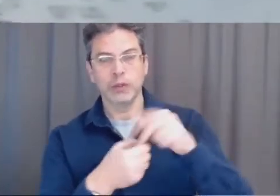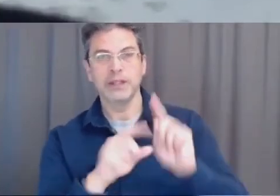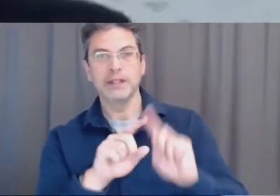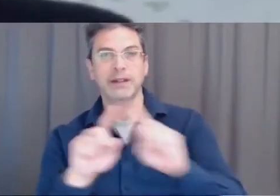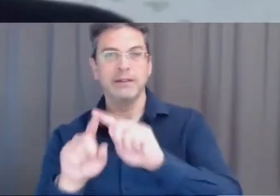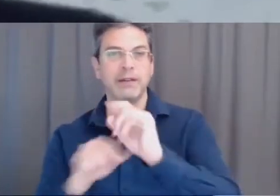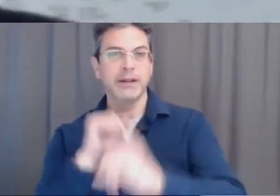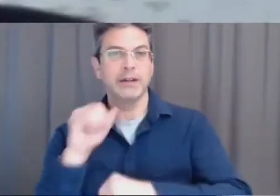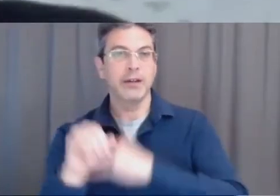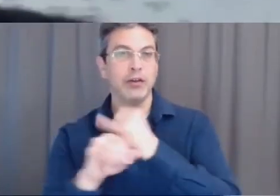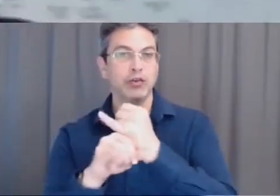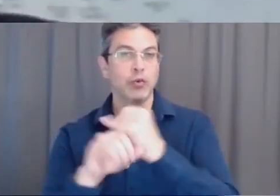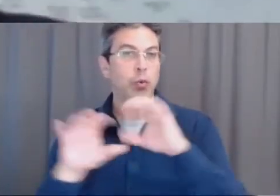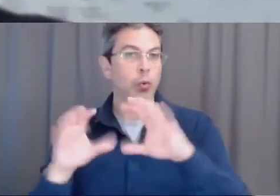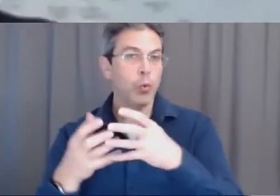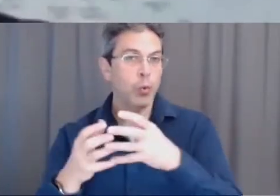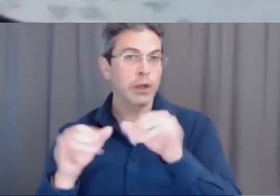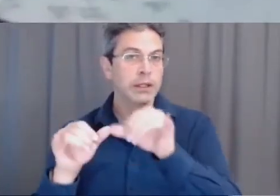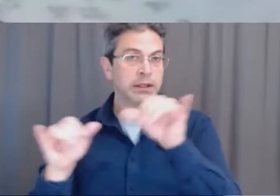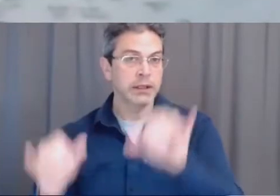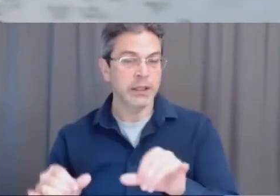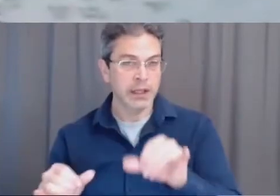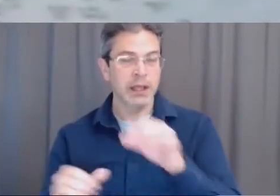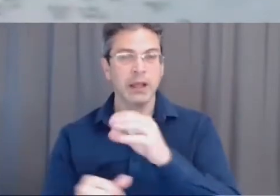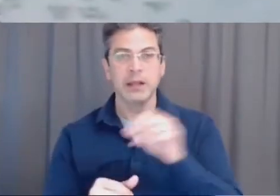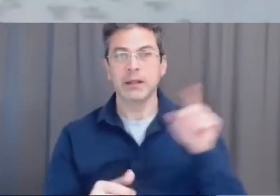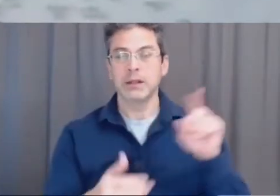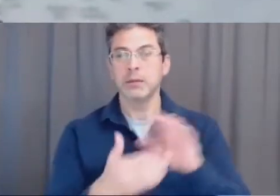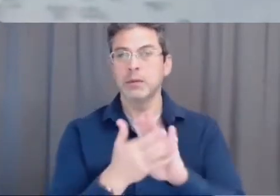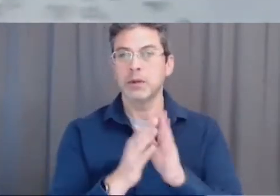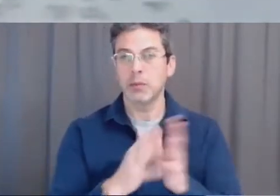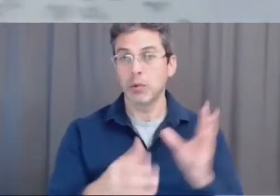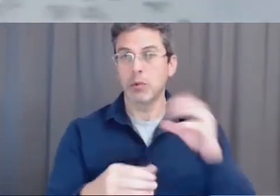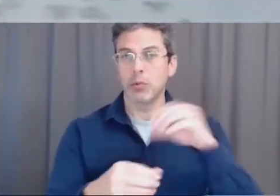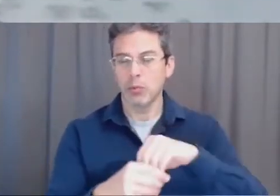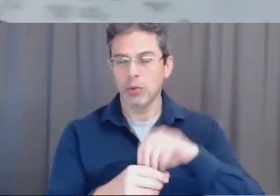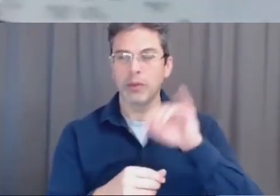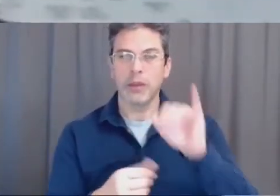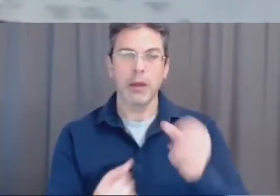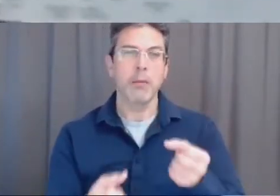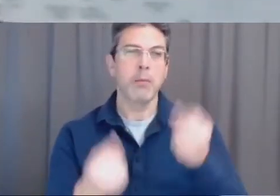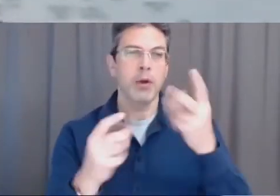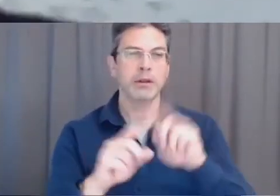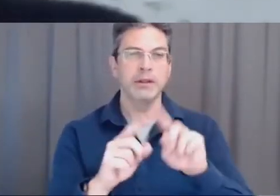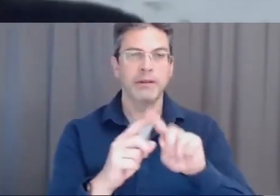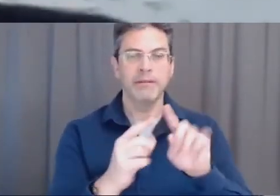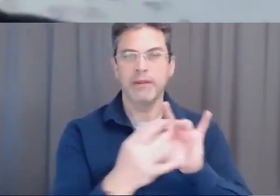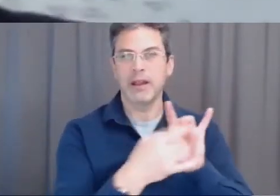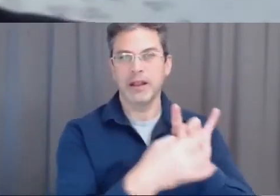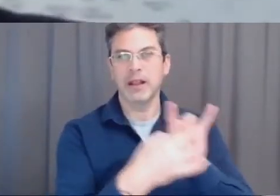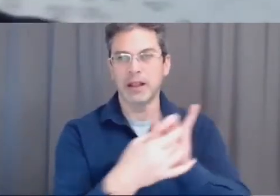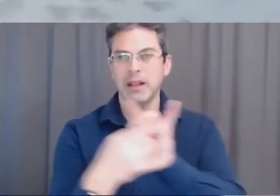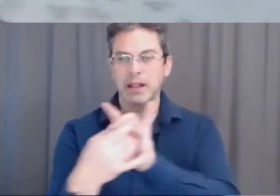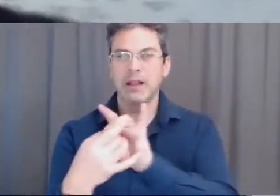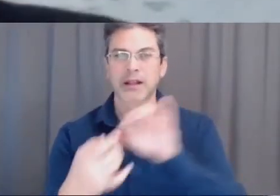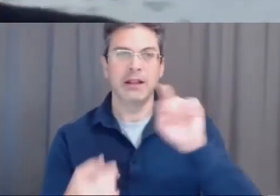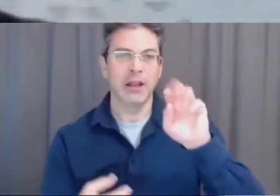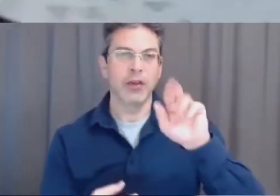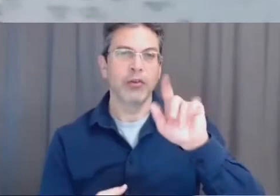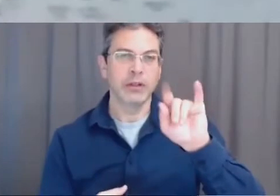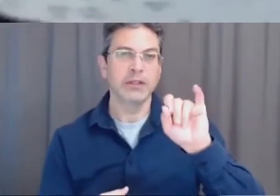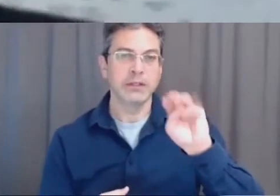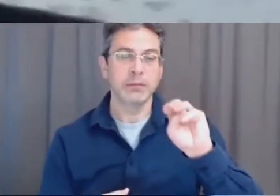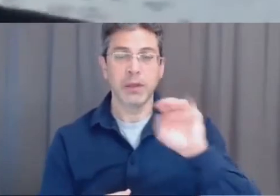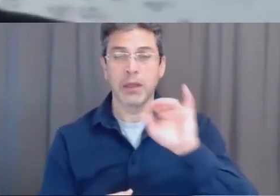regimes and you know, become an active part of multilateralism in the international community. And this is not based on a naive understanding or a